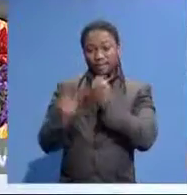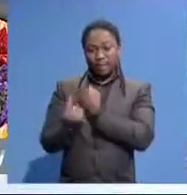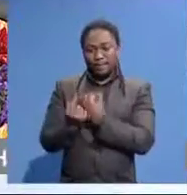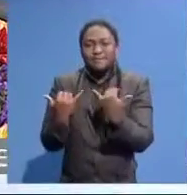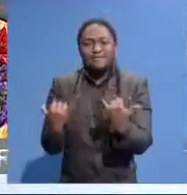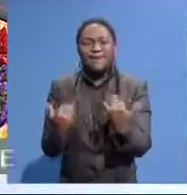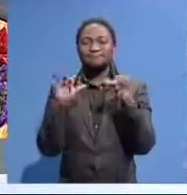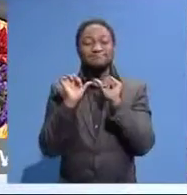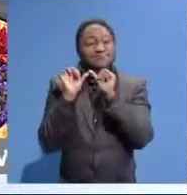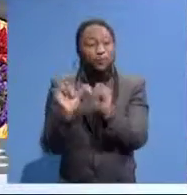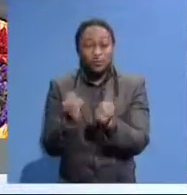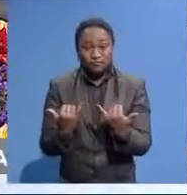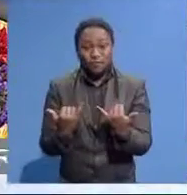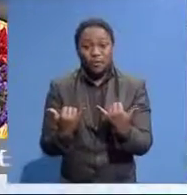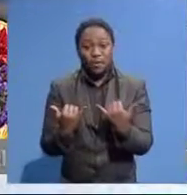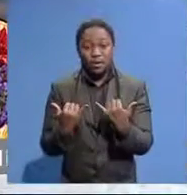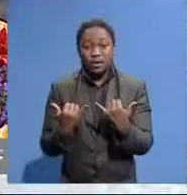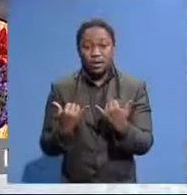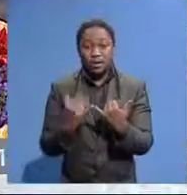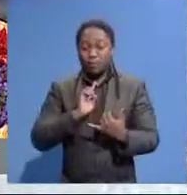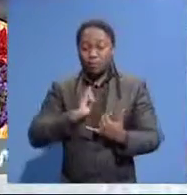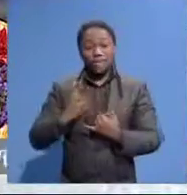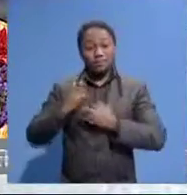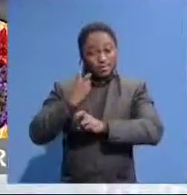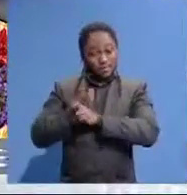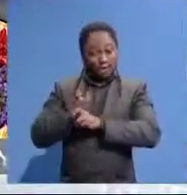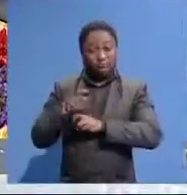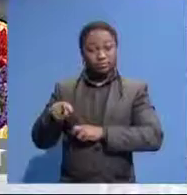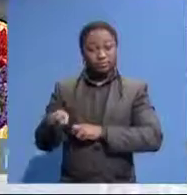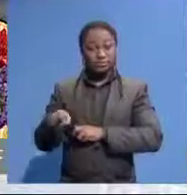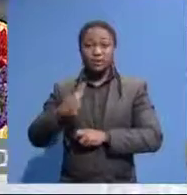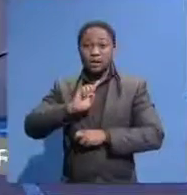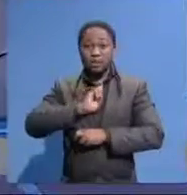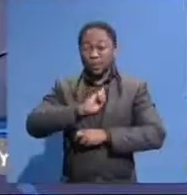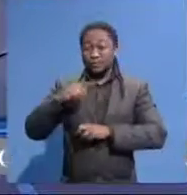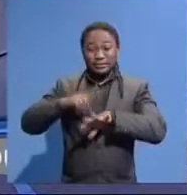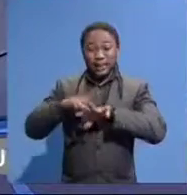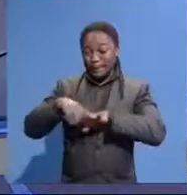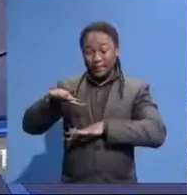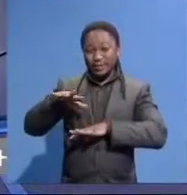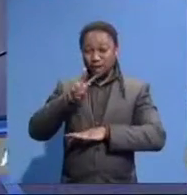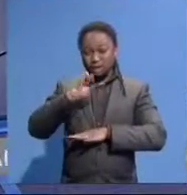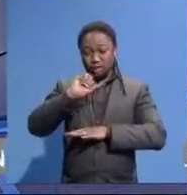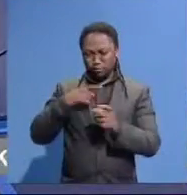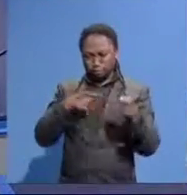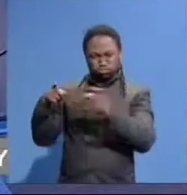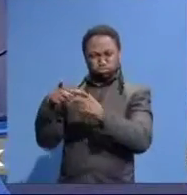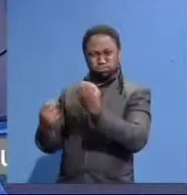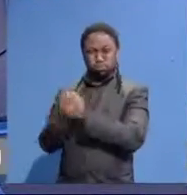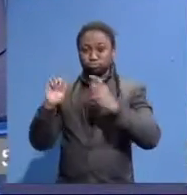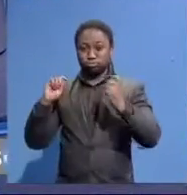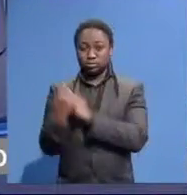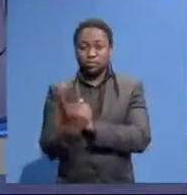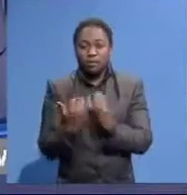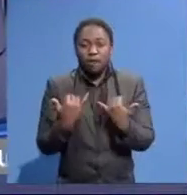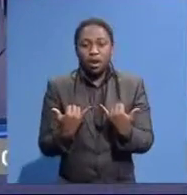to the rest of the world, I should think, felt it a bit harder. And I mean, that was the turning point of what the struggle became. So with my children, they think now we're living in